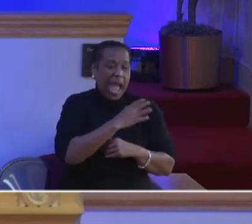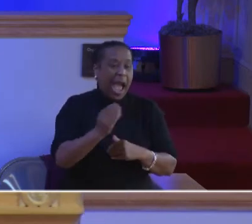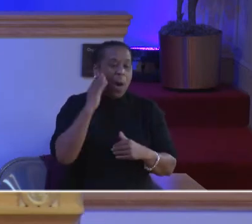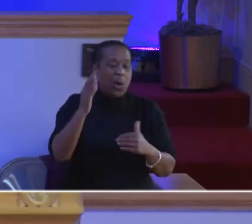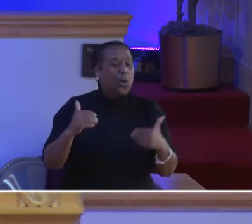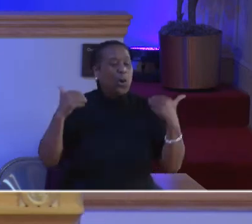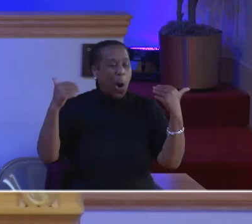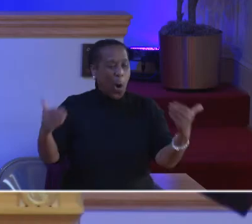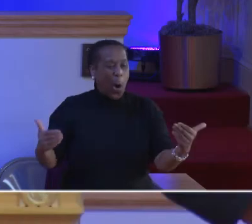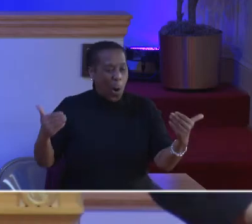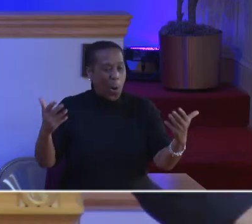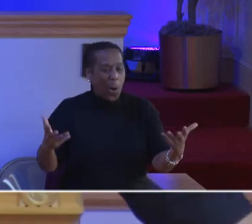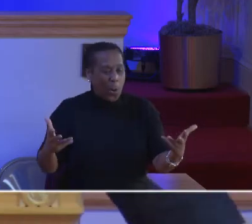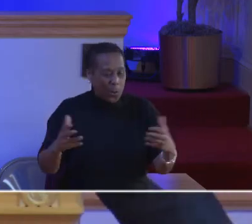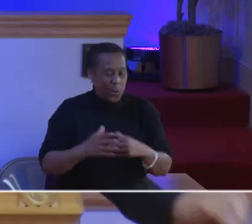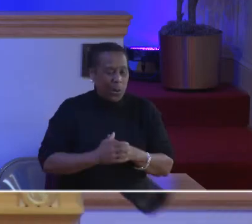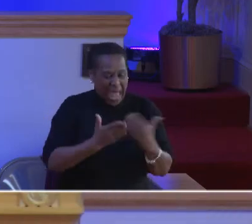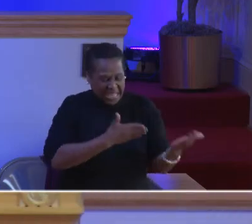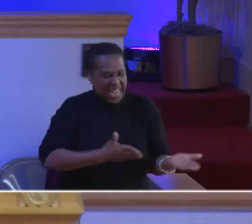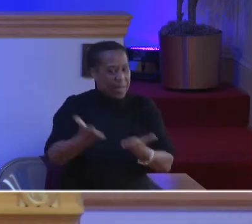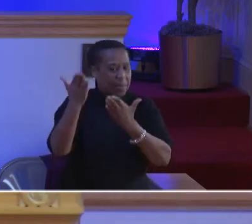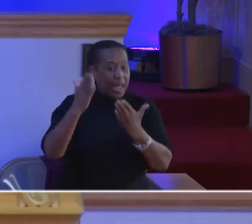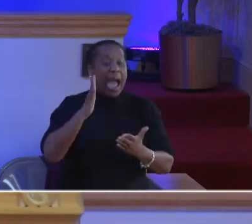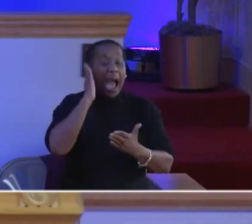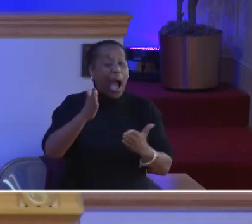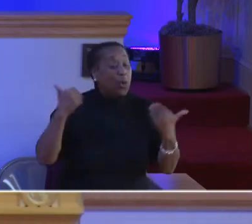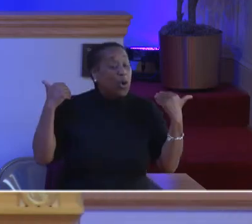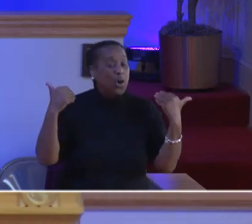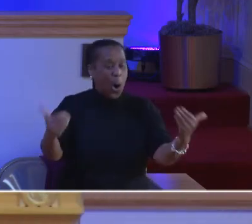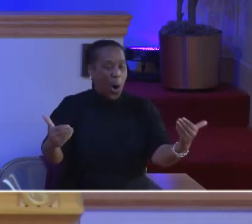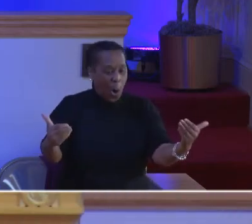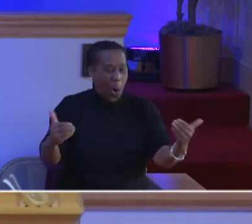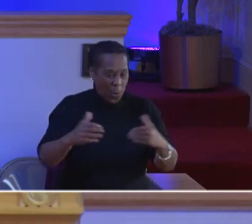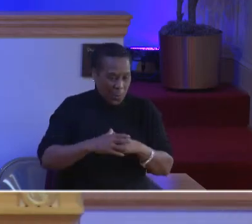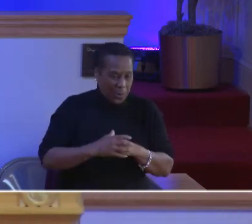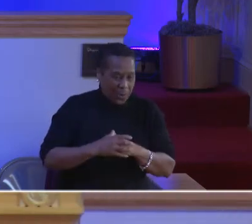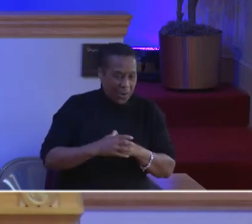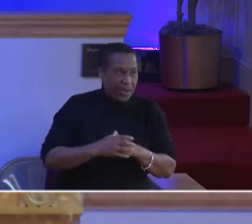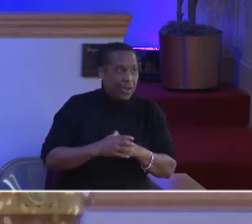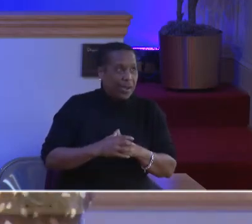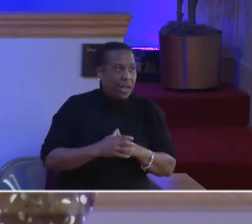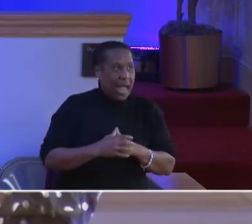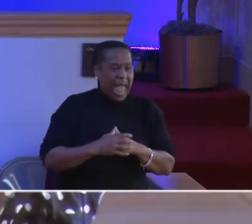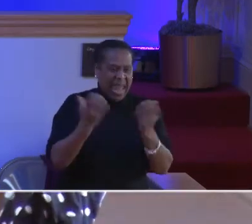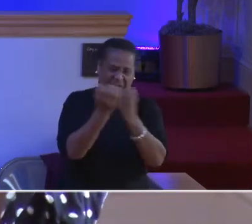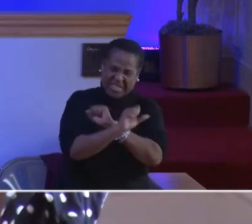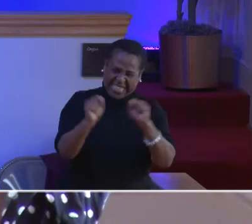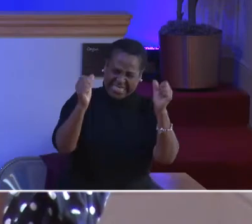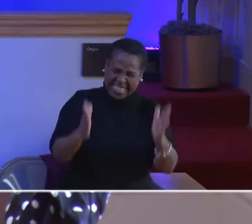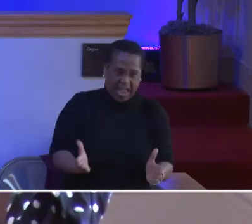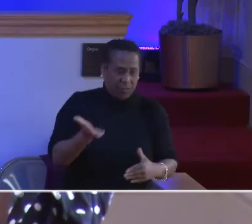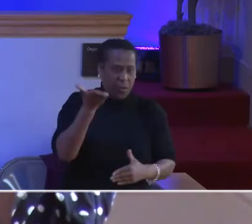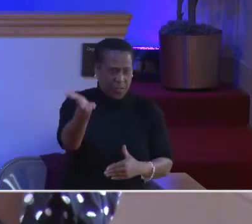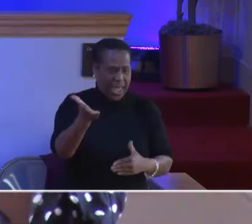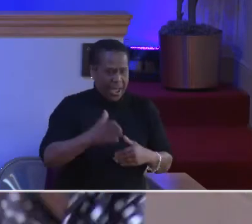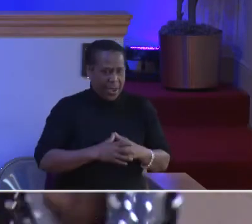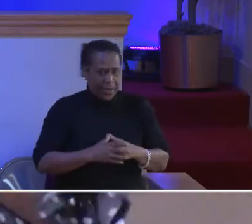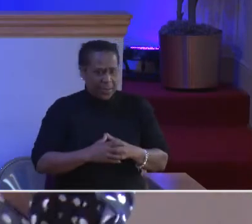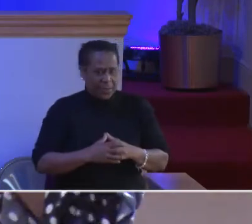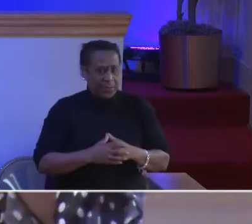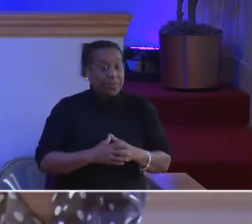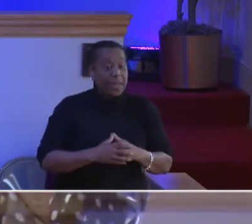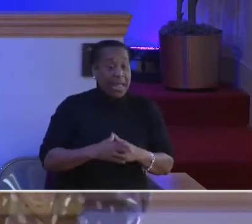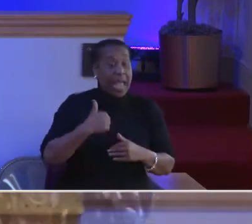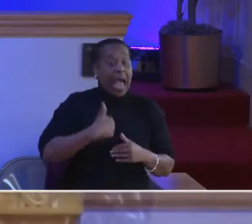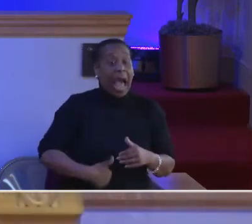go and take their nails, and I'll go and they'll put me shamefully in somebody else's tomb.